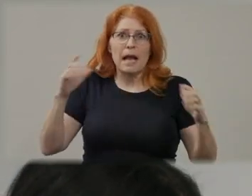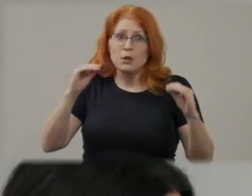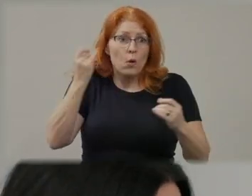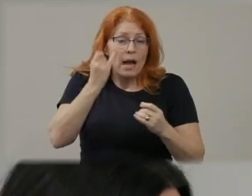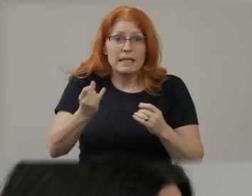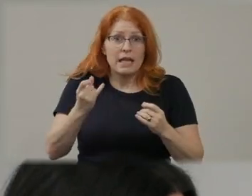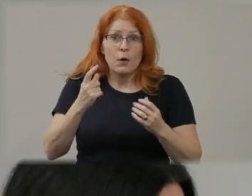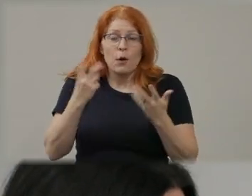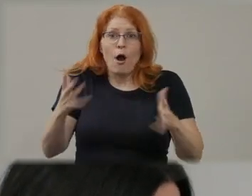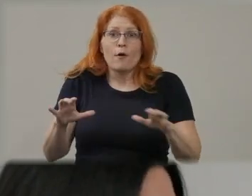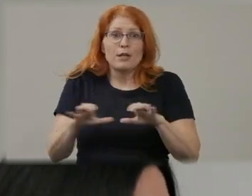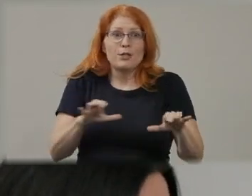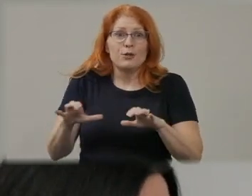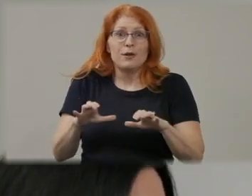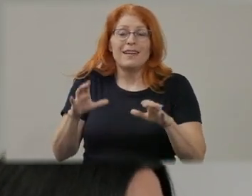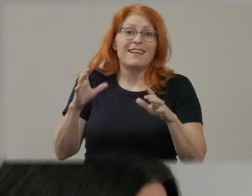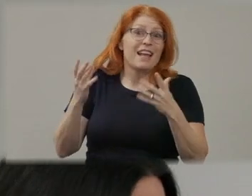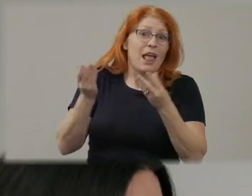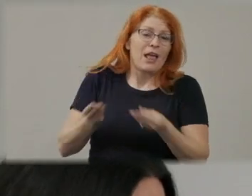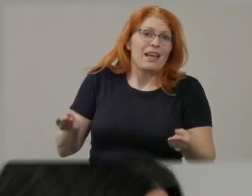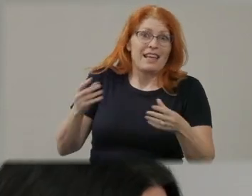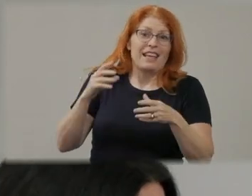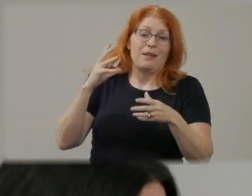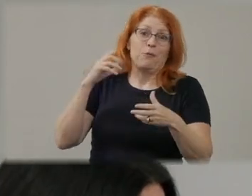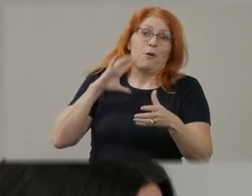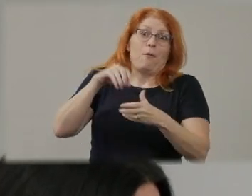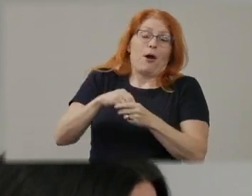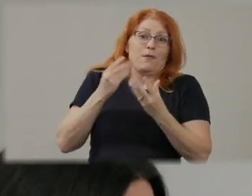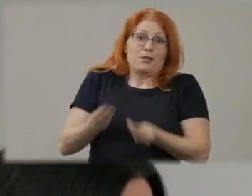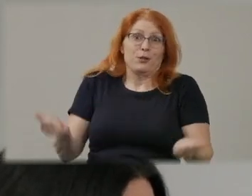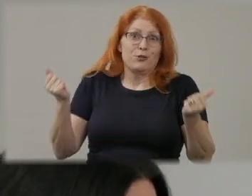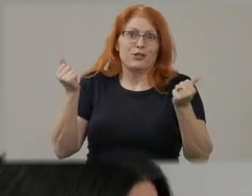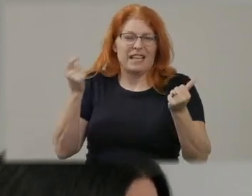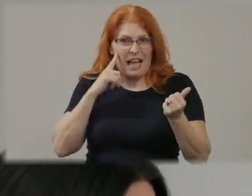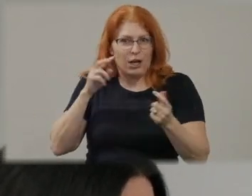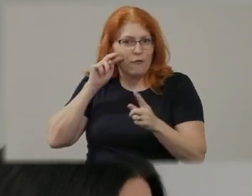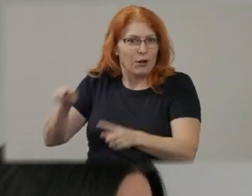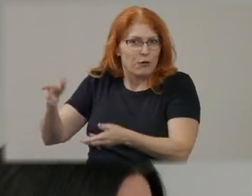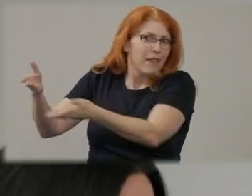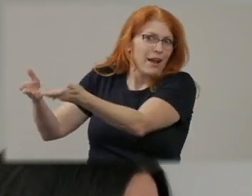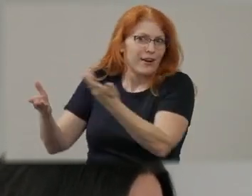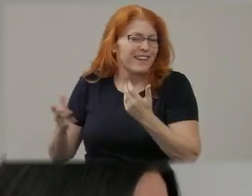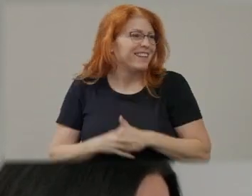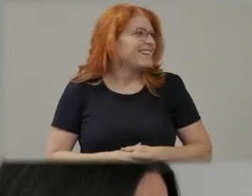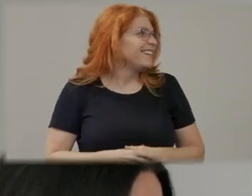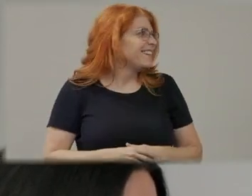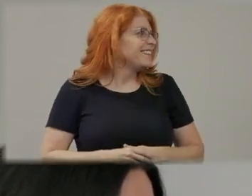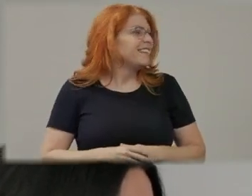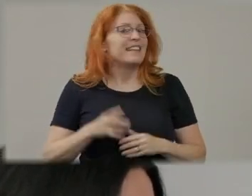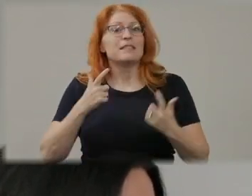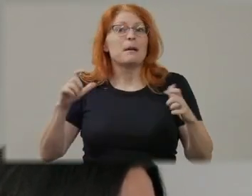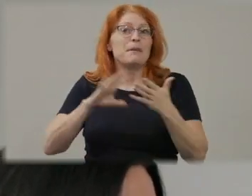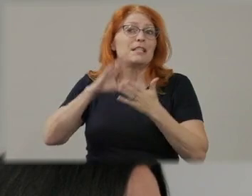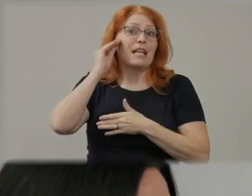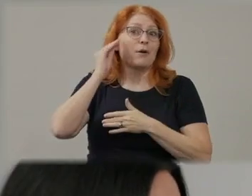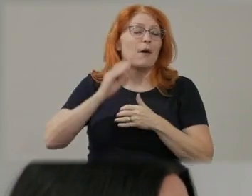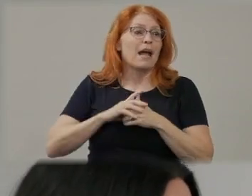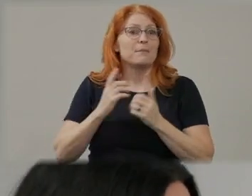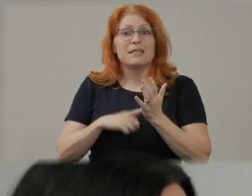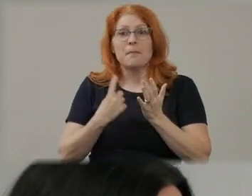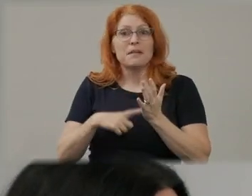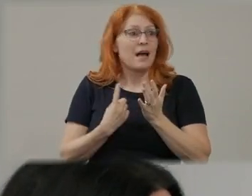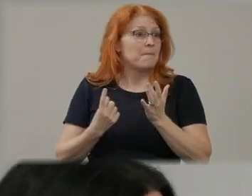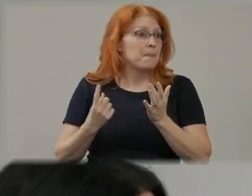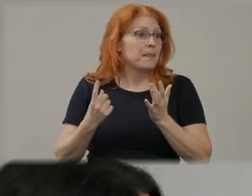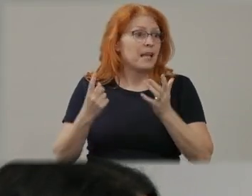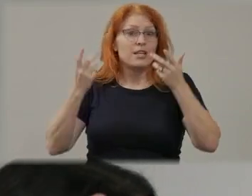we were doing it. And the solution, I could have called Shar. Okay, so that's my biggest takeaway is sometimes